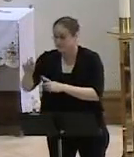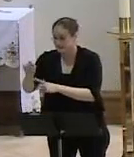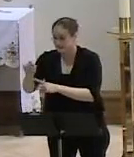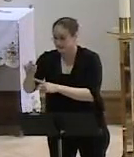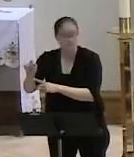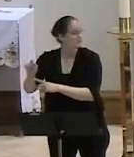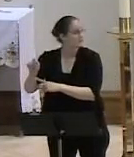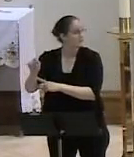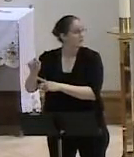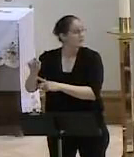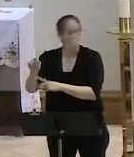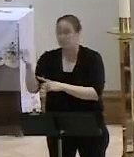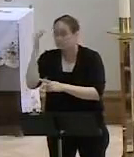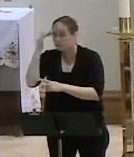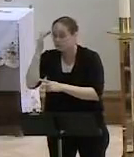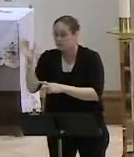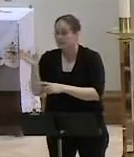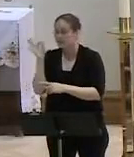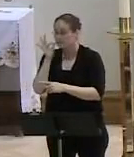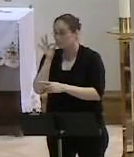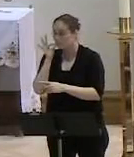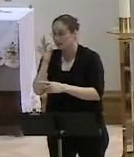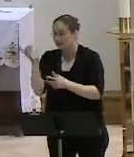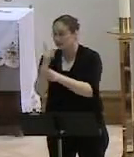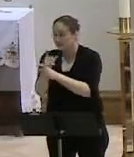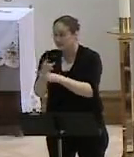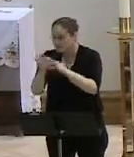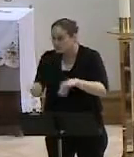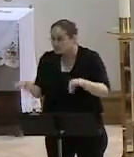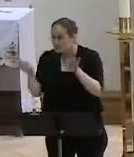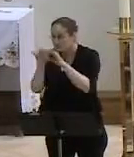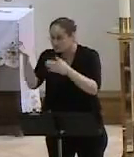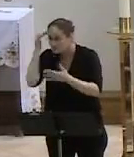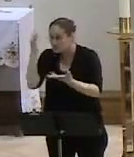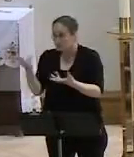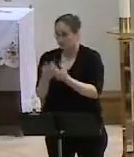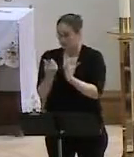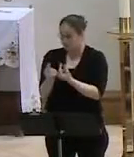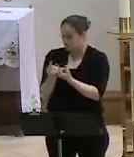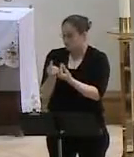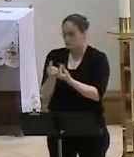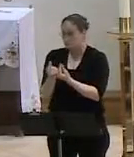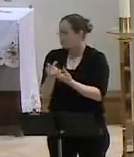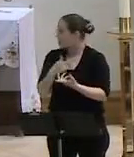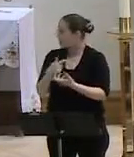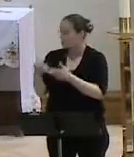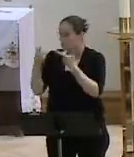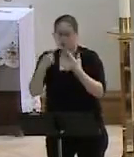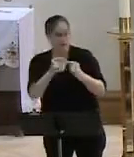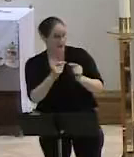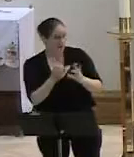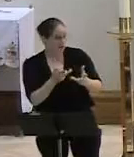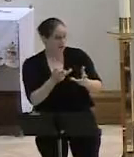like, big deal. But that was a big deal. And they said, you should try it. I